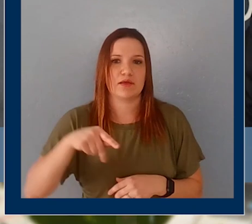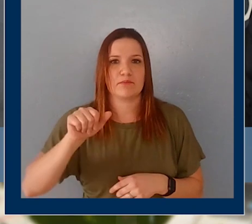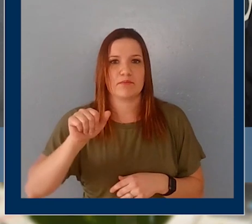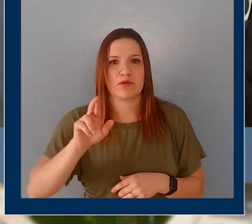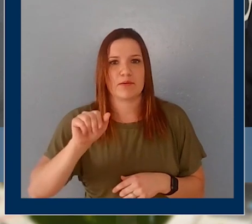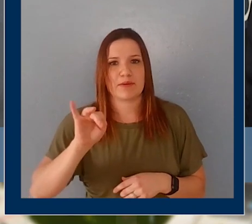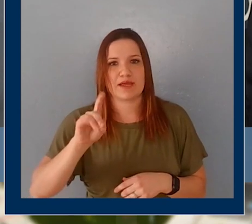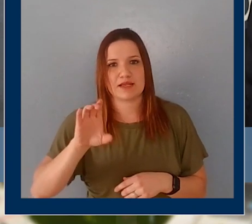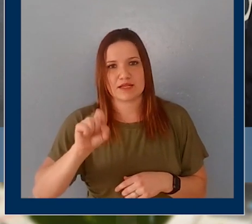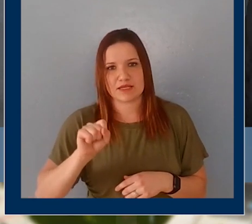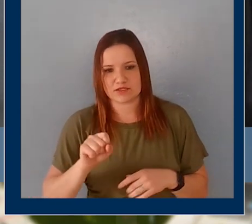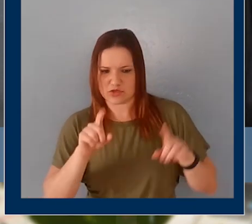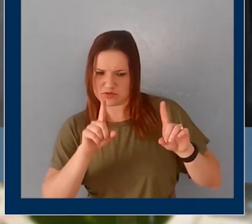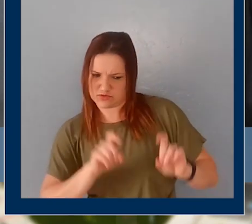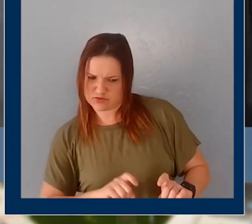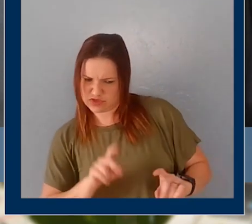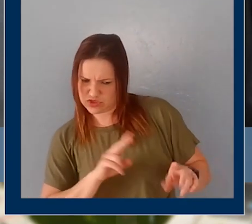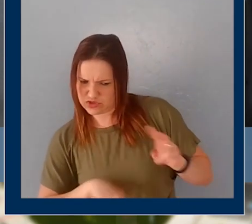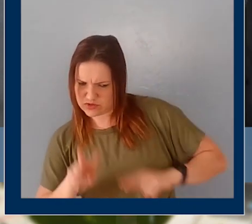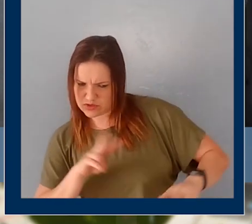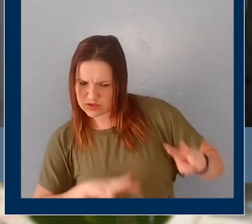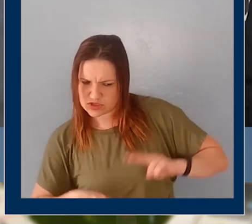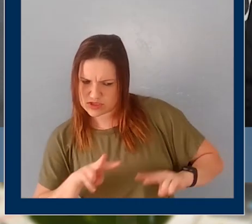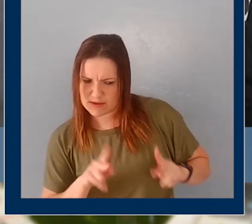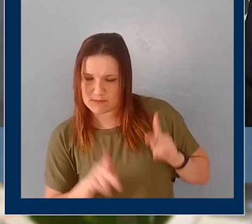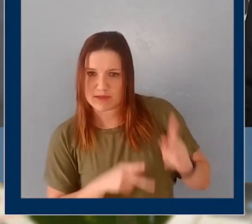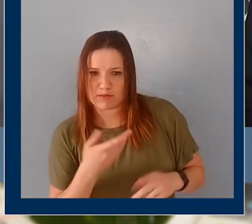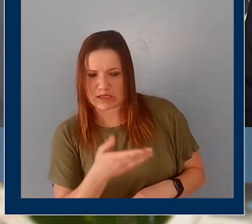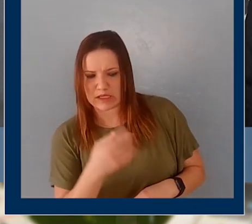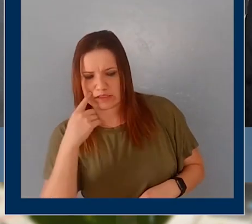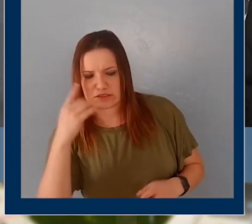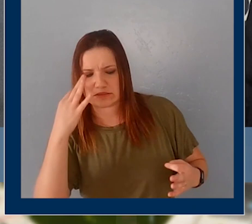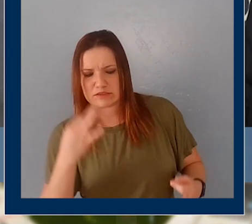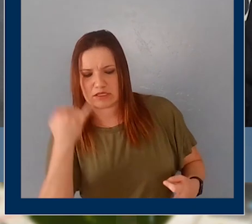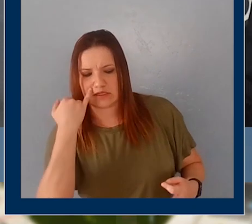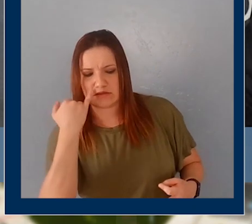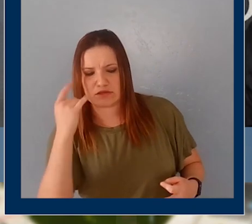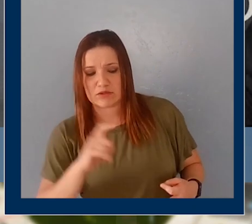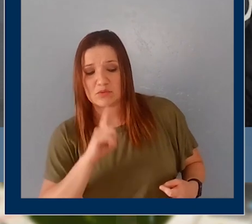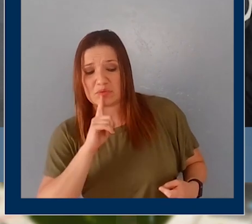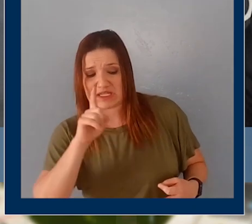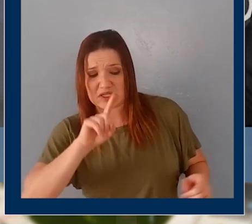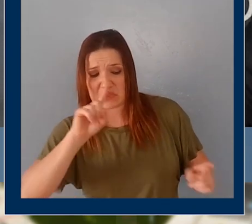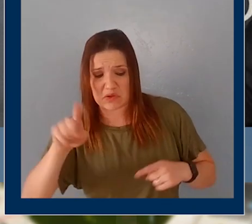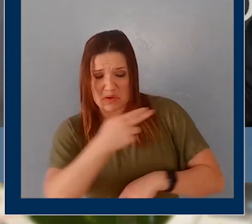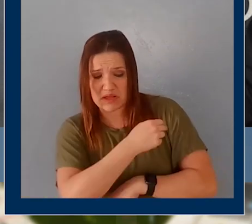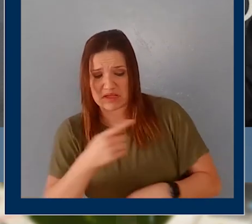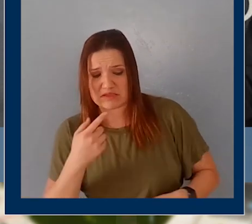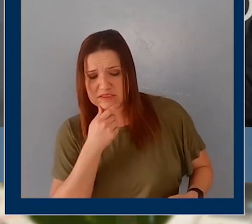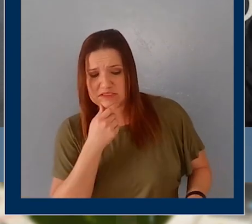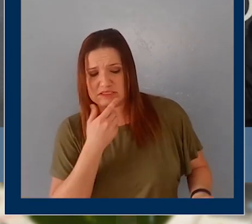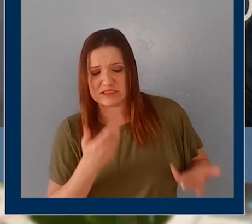that during non-COVID times. They don't make those decisions. But they were feeling